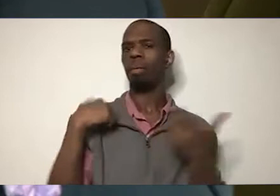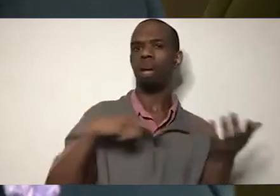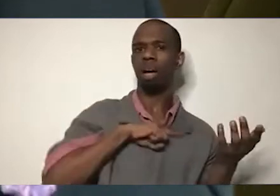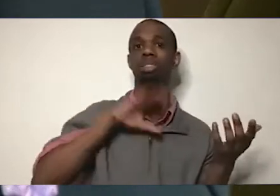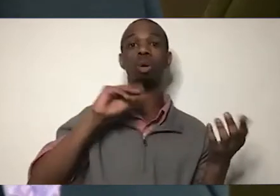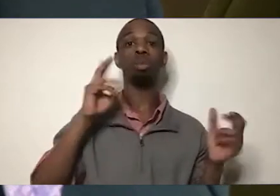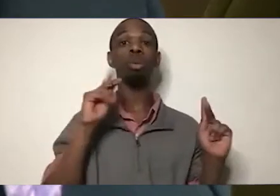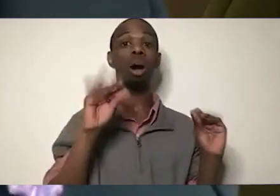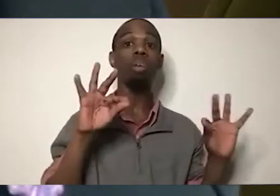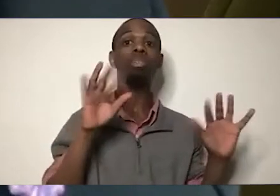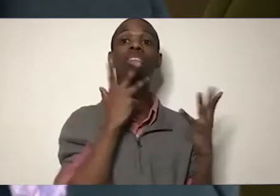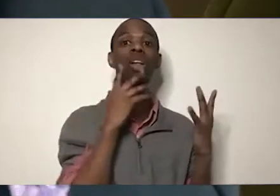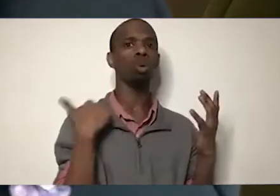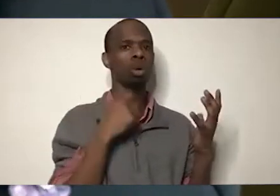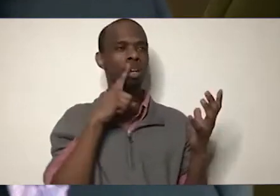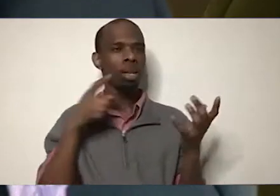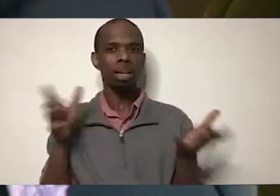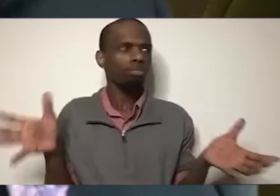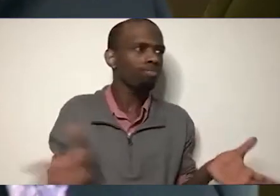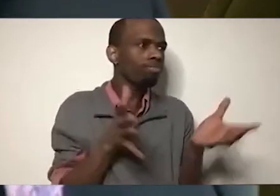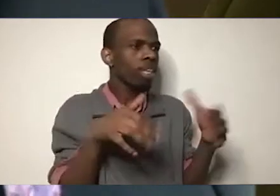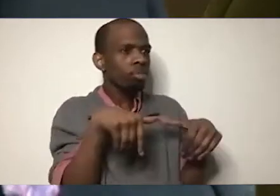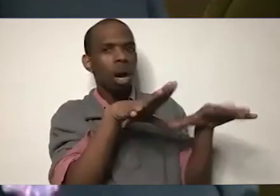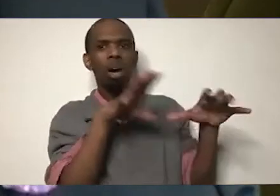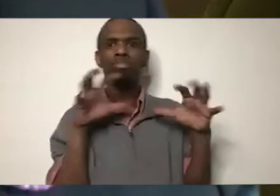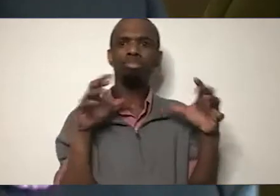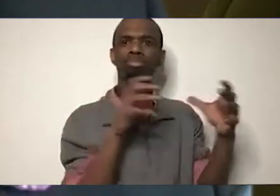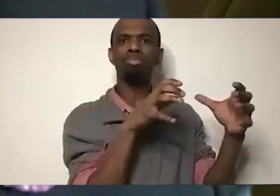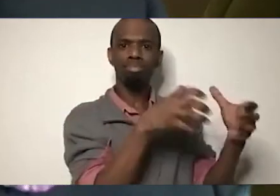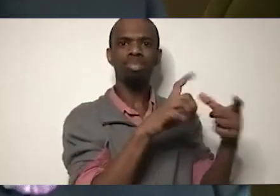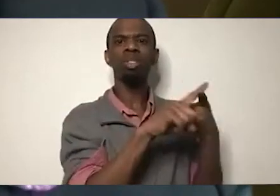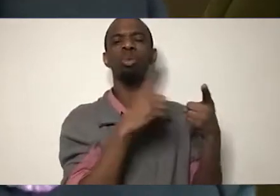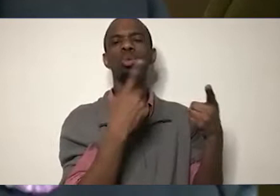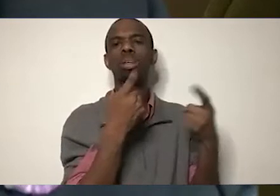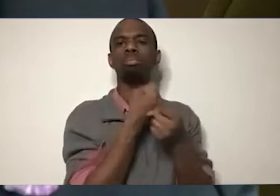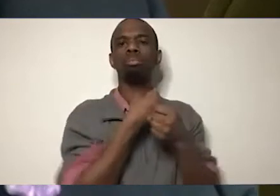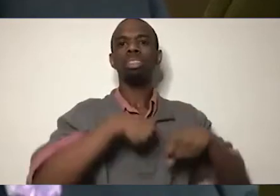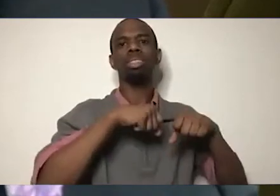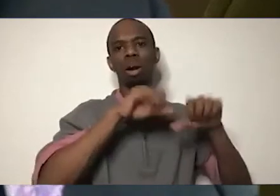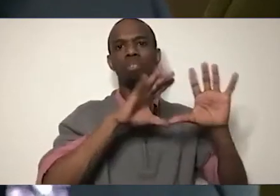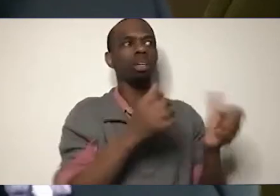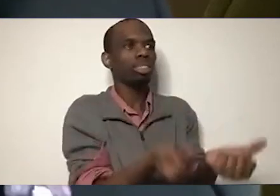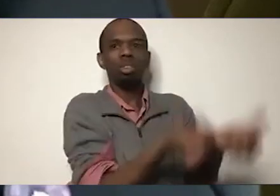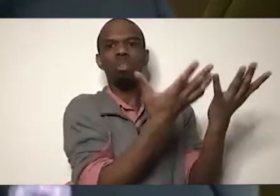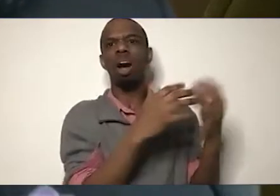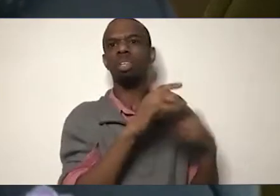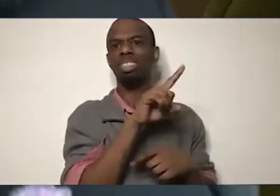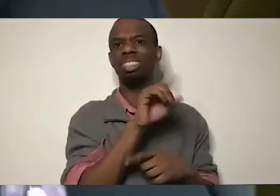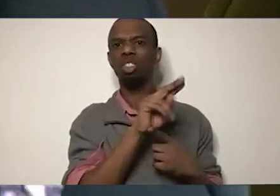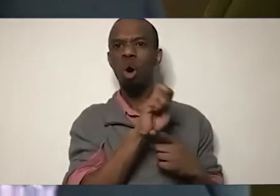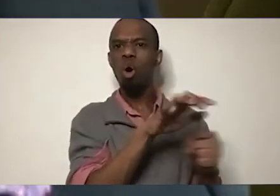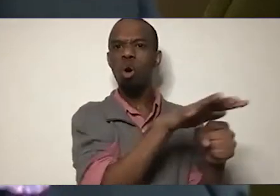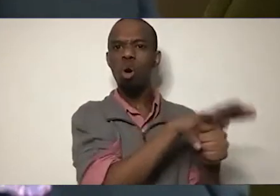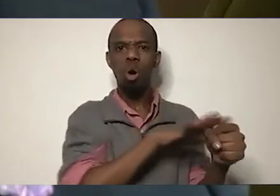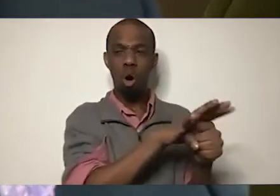that that's what's happening. This language, the semantics are really distorting what's happening. They are confusing a lot of people into believing that we're looking